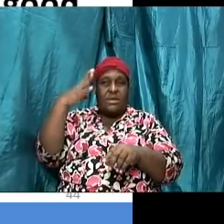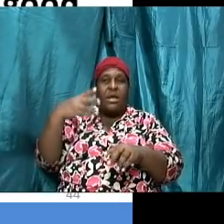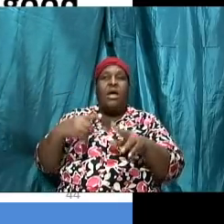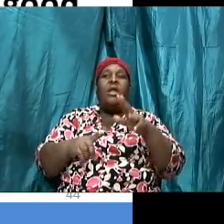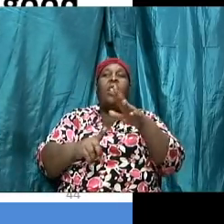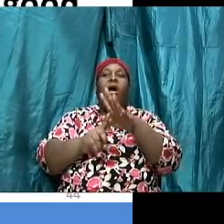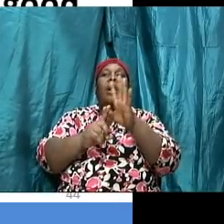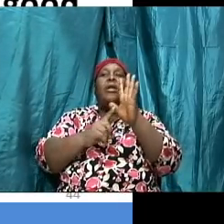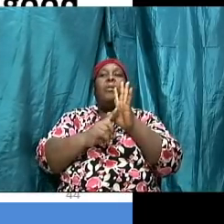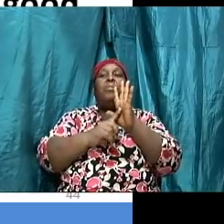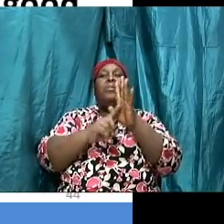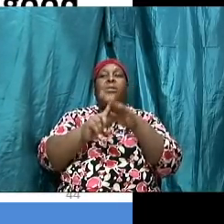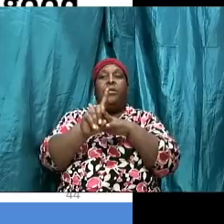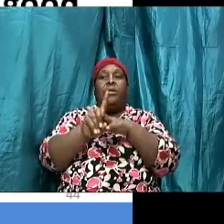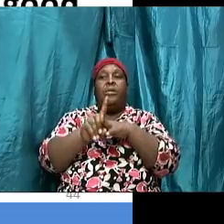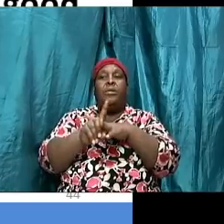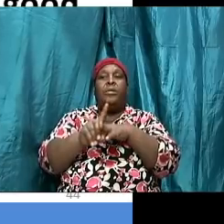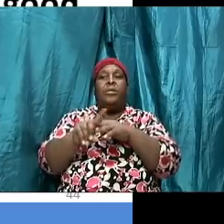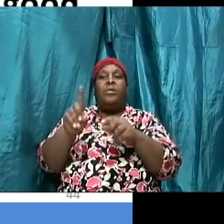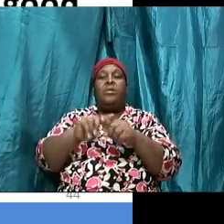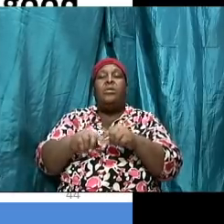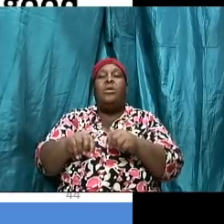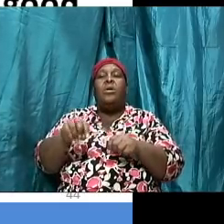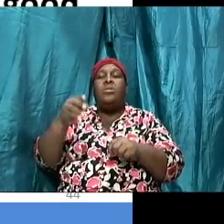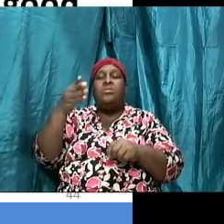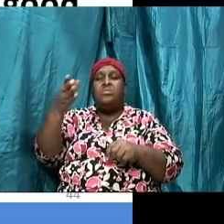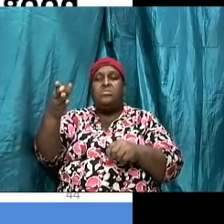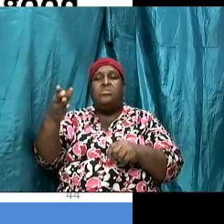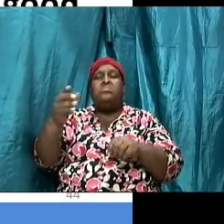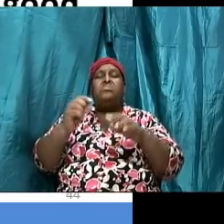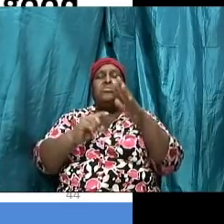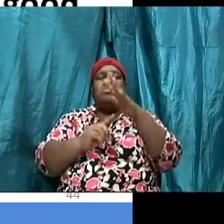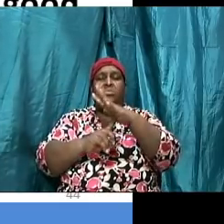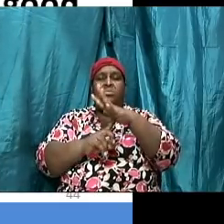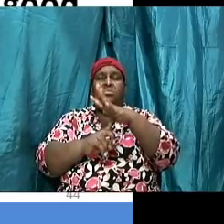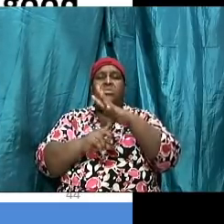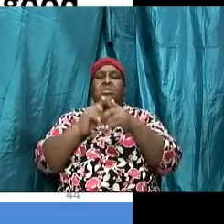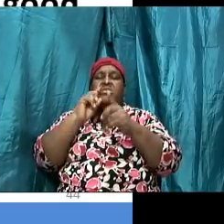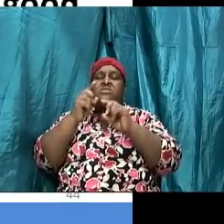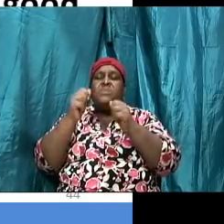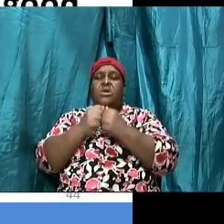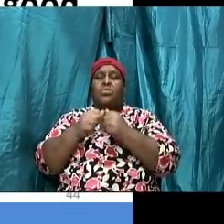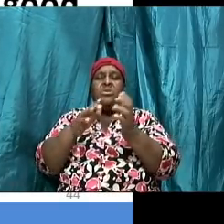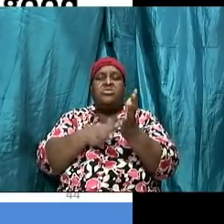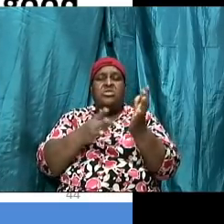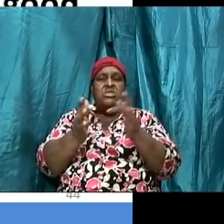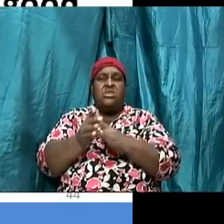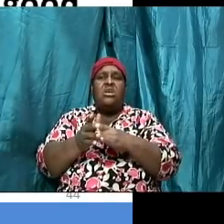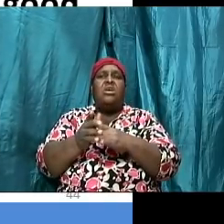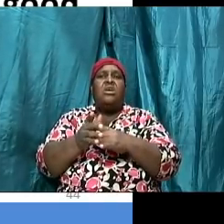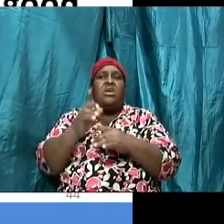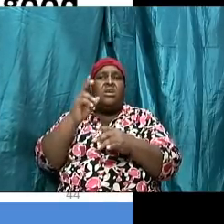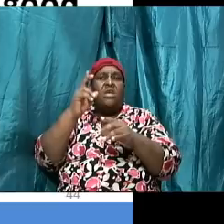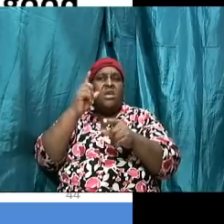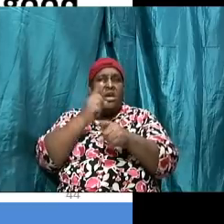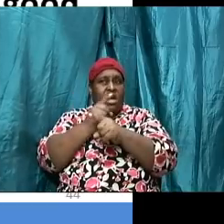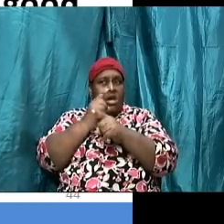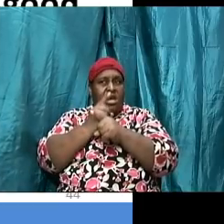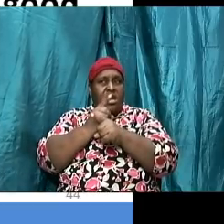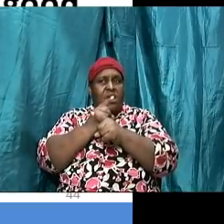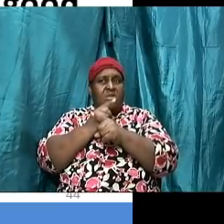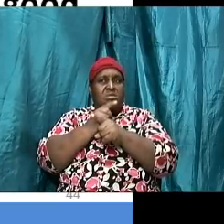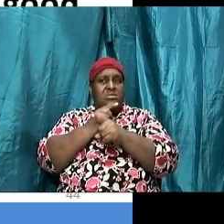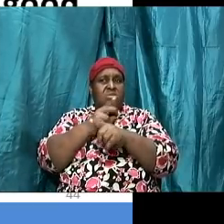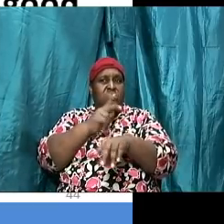unto him Moses and Elijah talking with him. Then answered Peter and said unto Jesus,